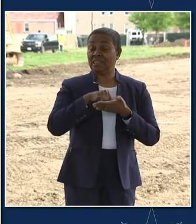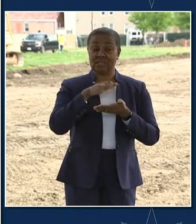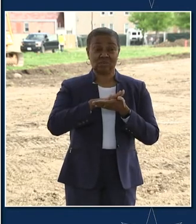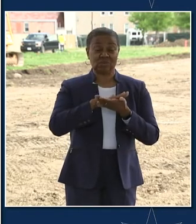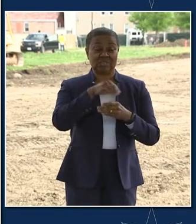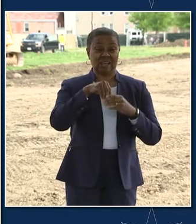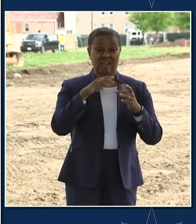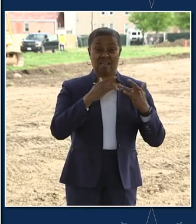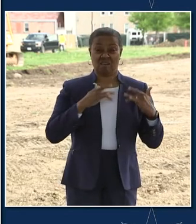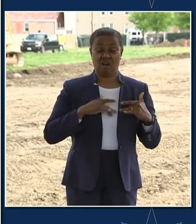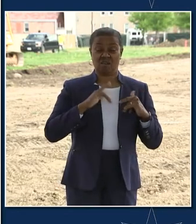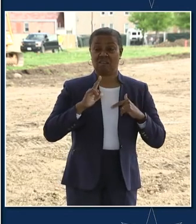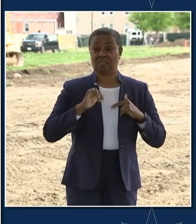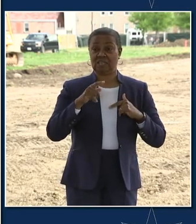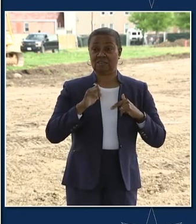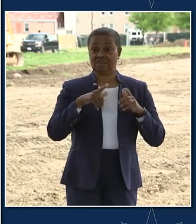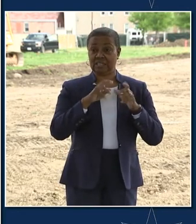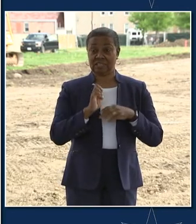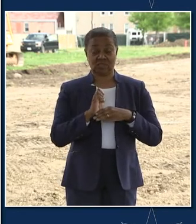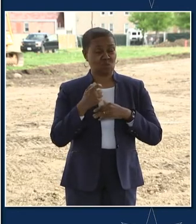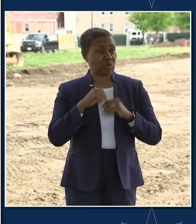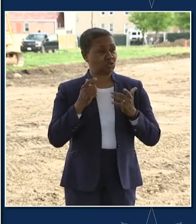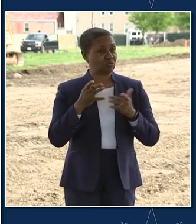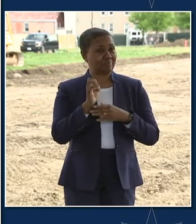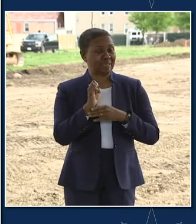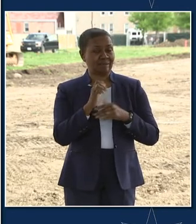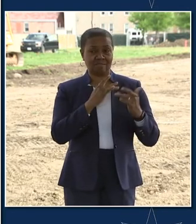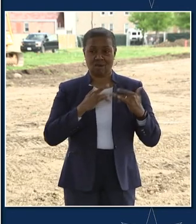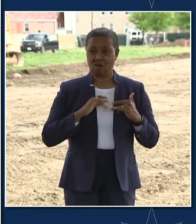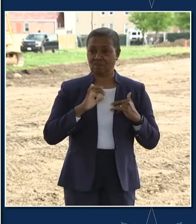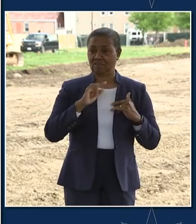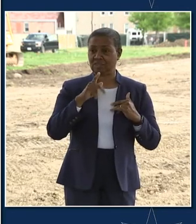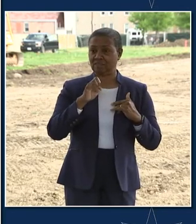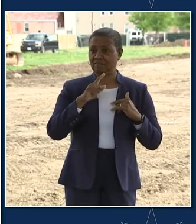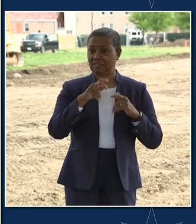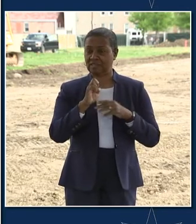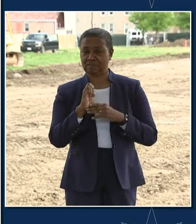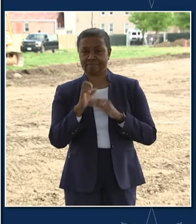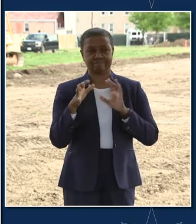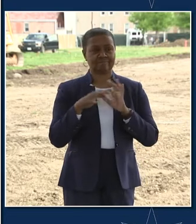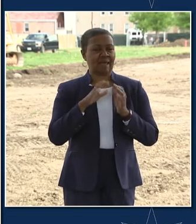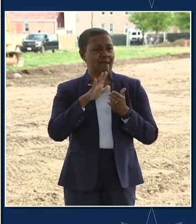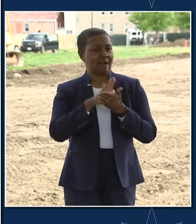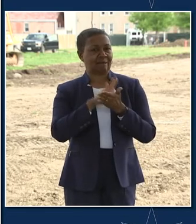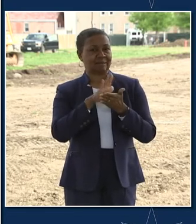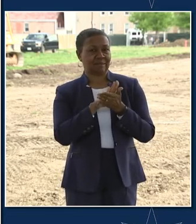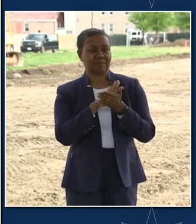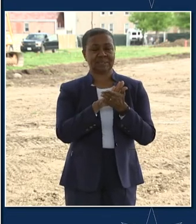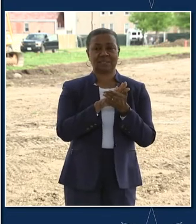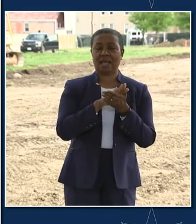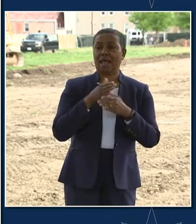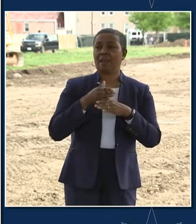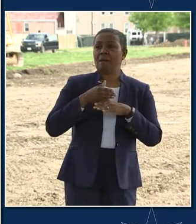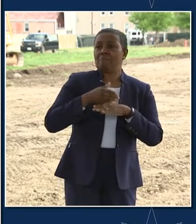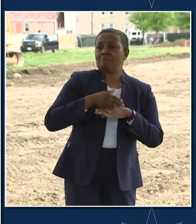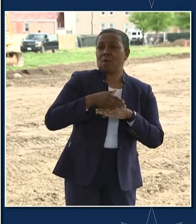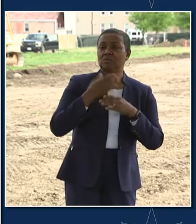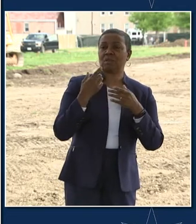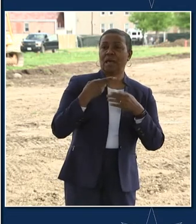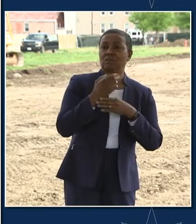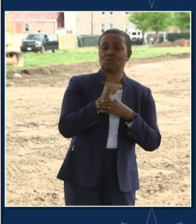in the heart of Little Village, and we want to be the heart of Little Village when it comes to academics and post-secondary